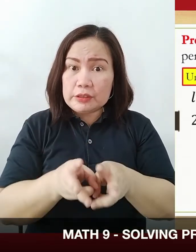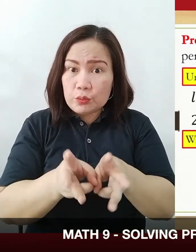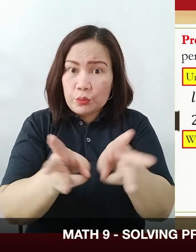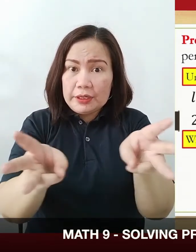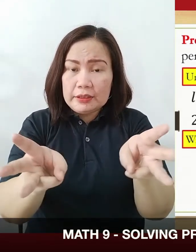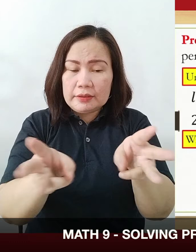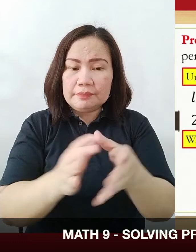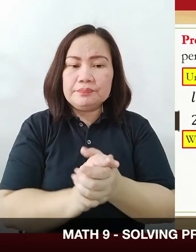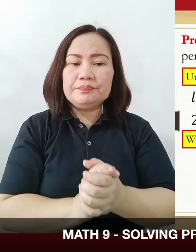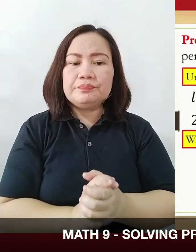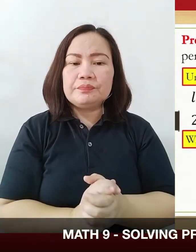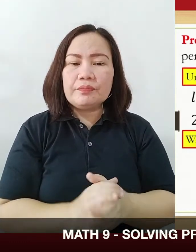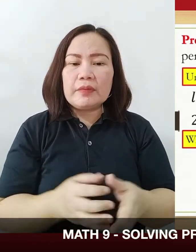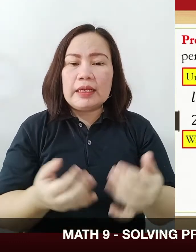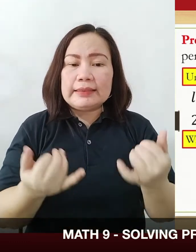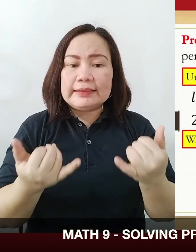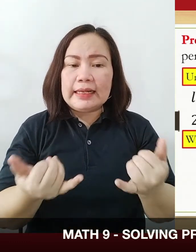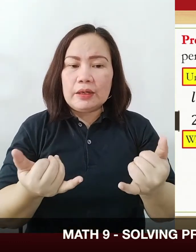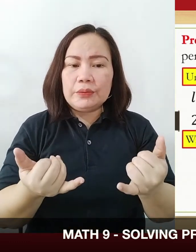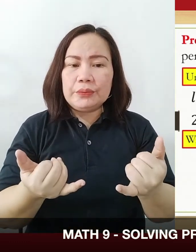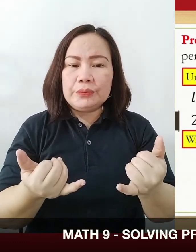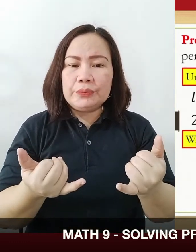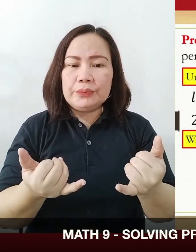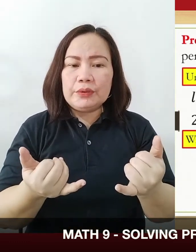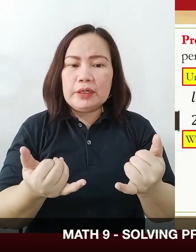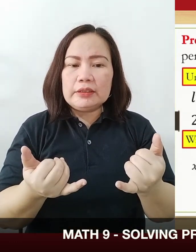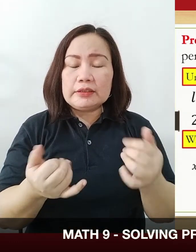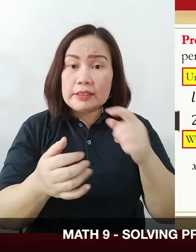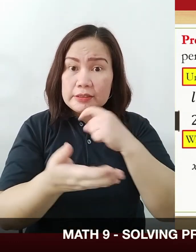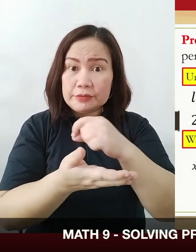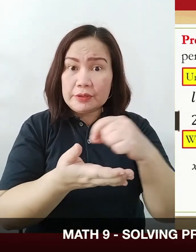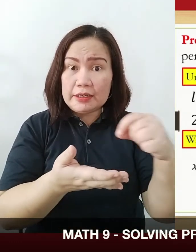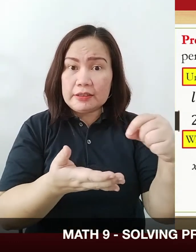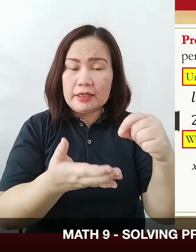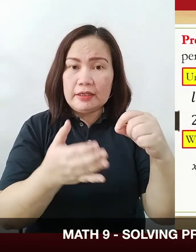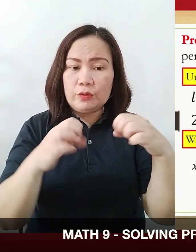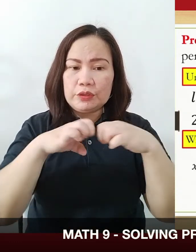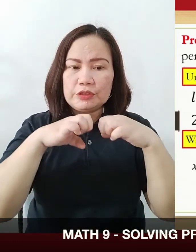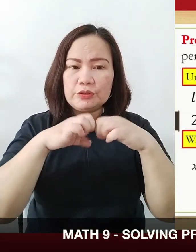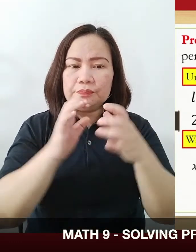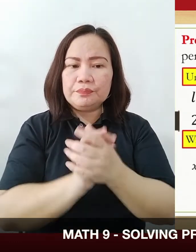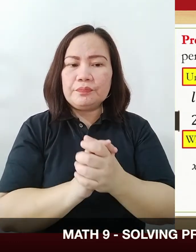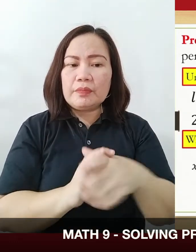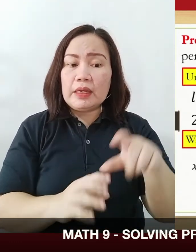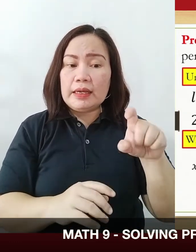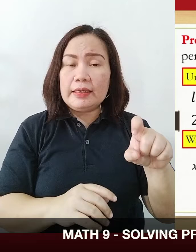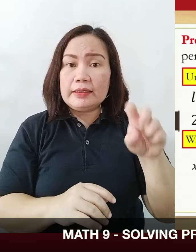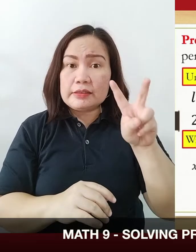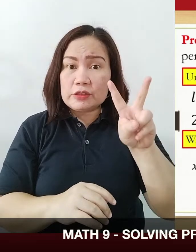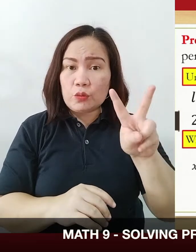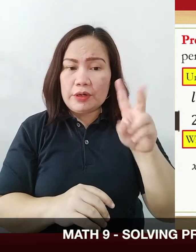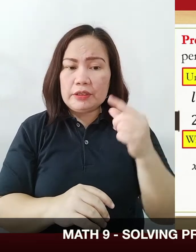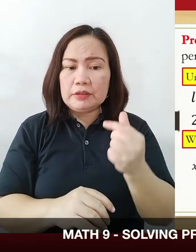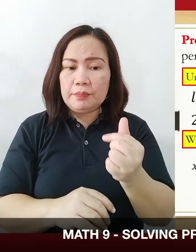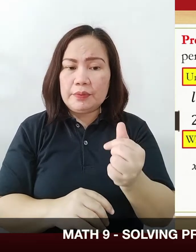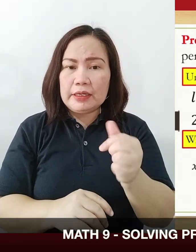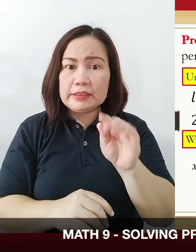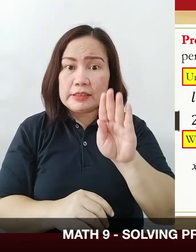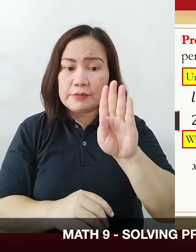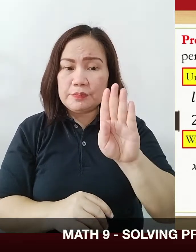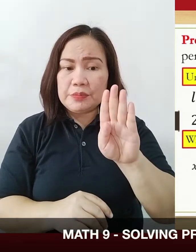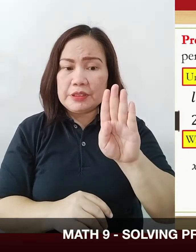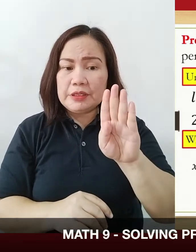problem. Okay, now let us write the equation. So we have now x squared plus b